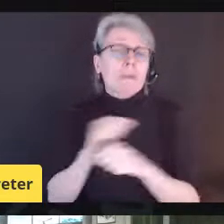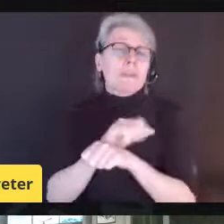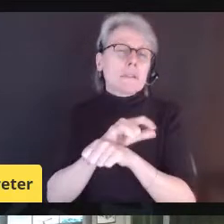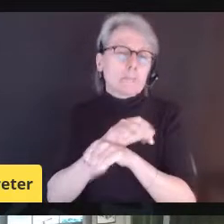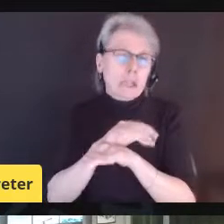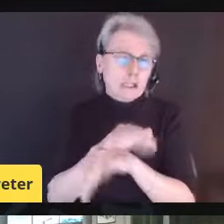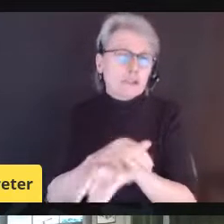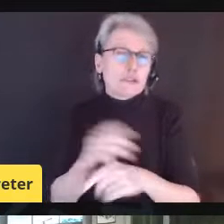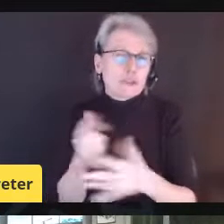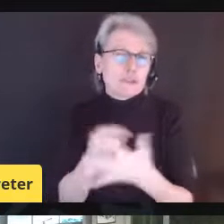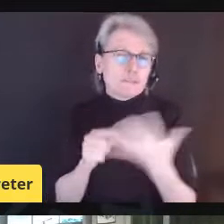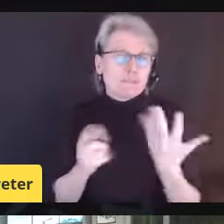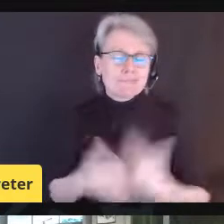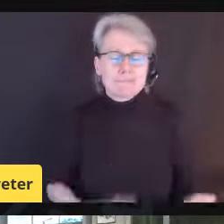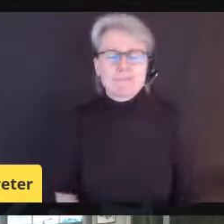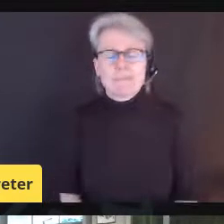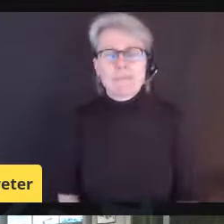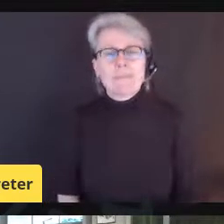sort of thing.